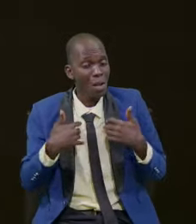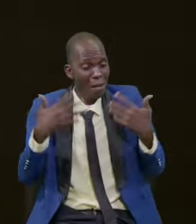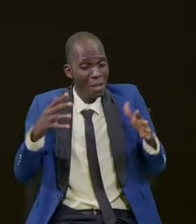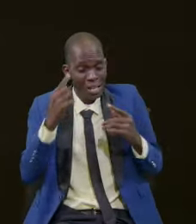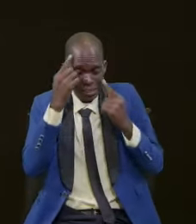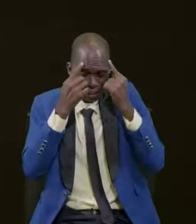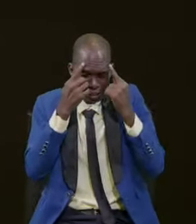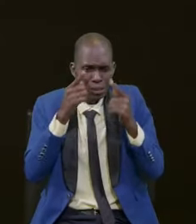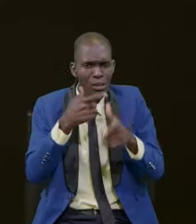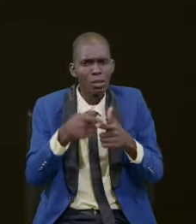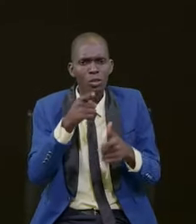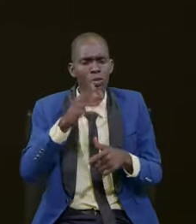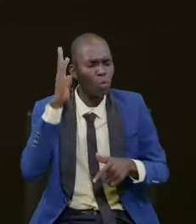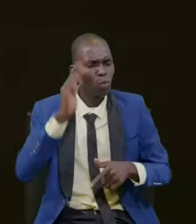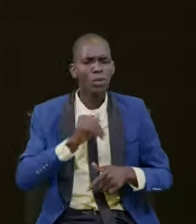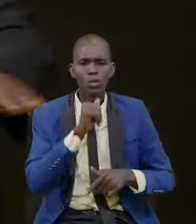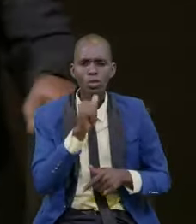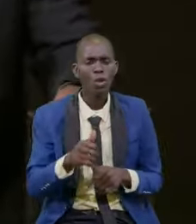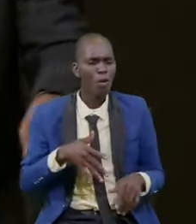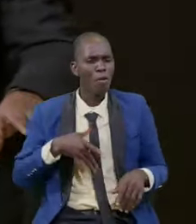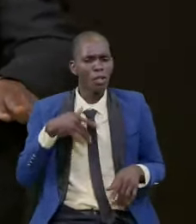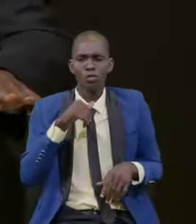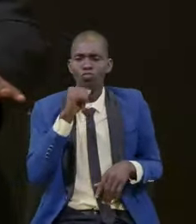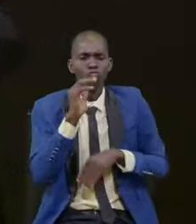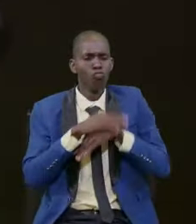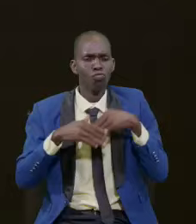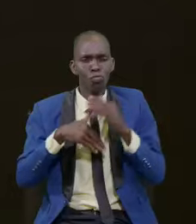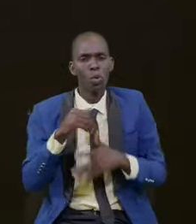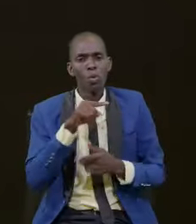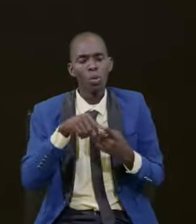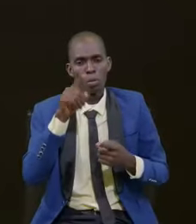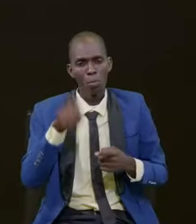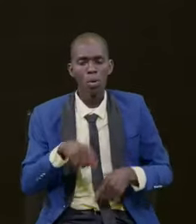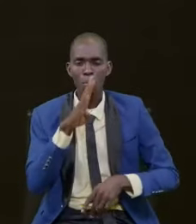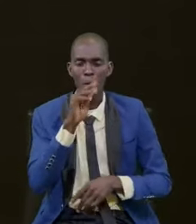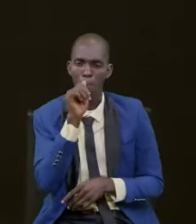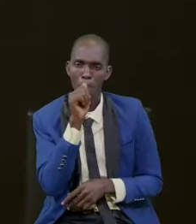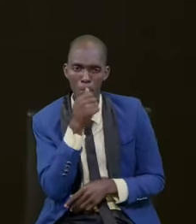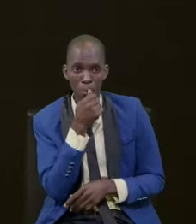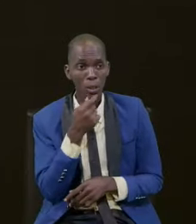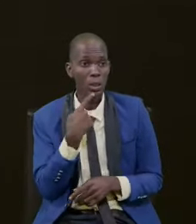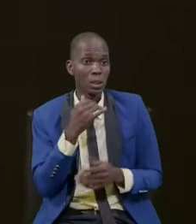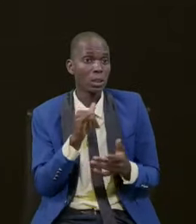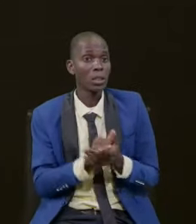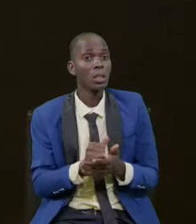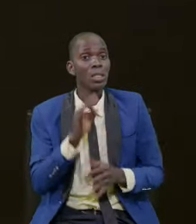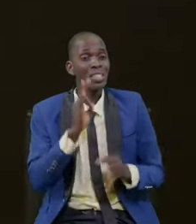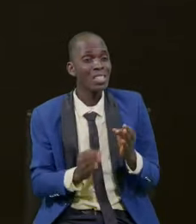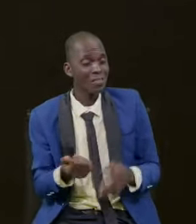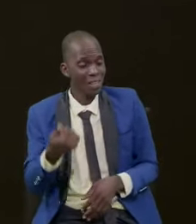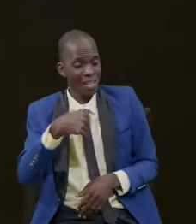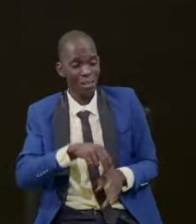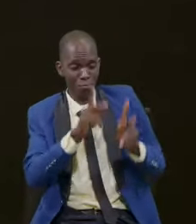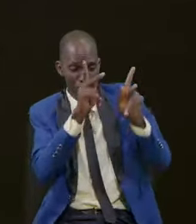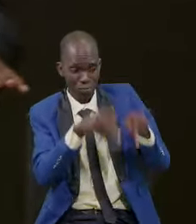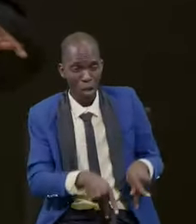any discomfort where there is quietness. But it says, we offend not, if any man offend not